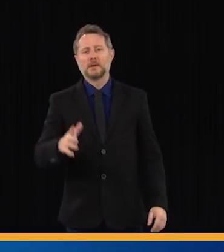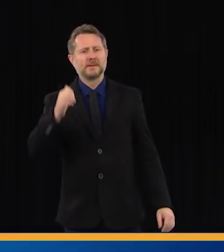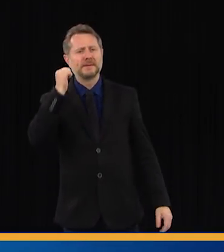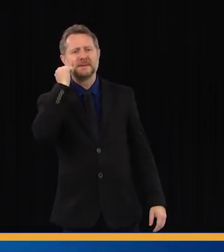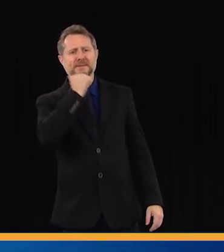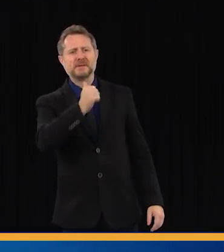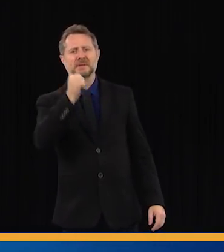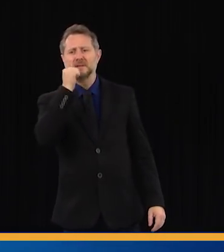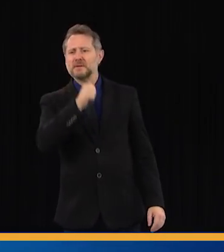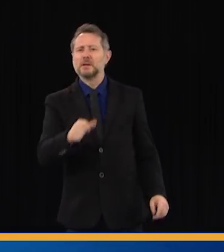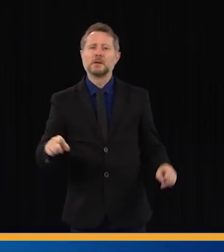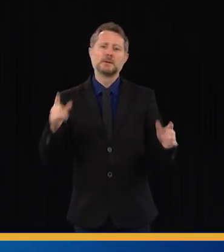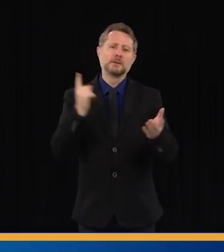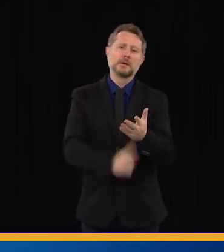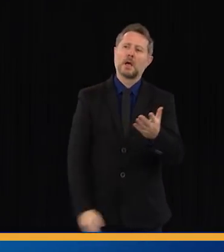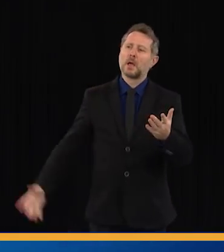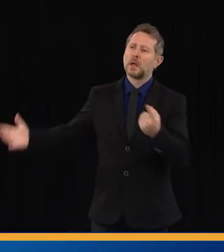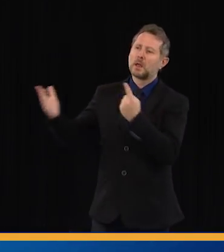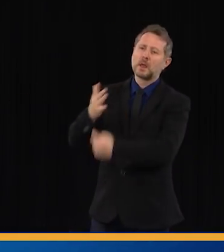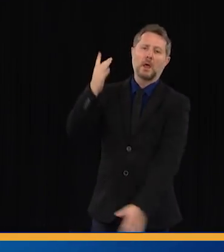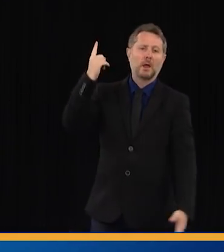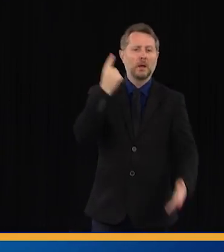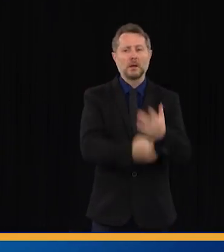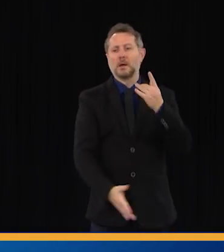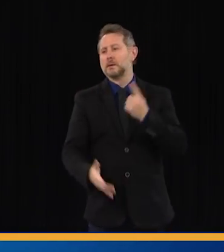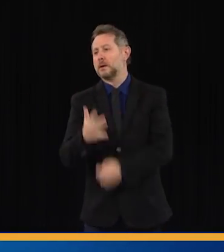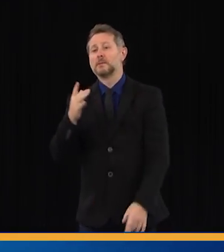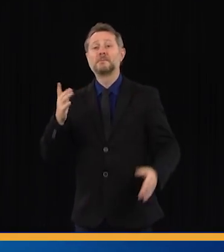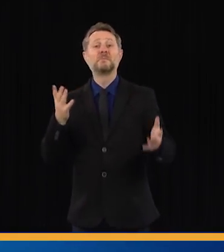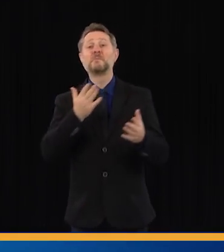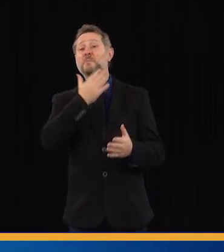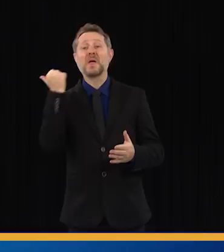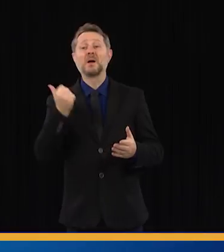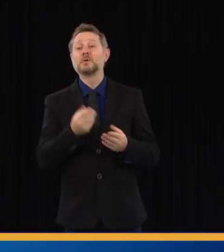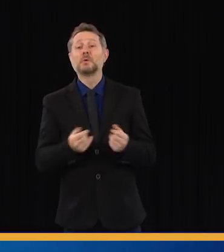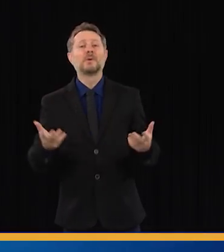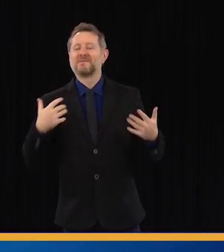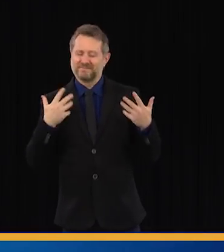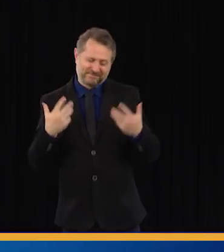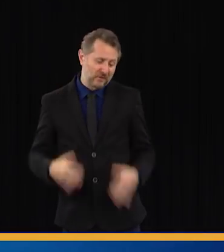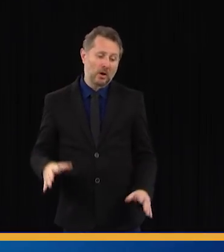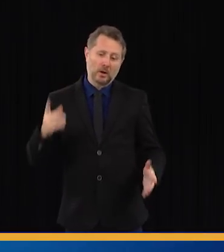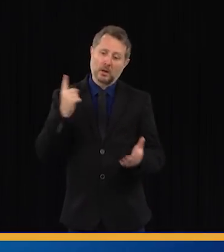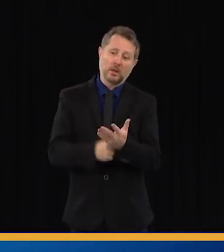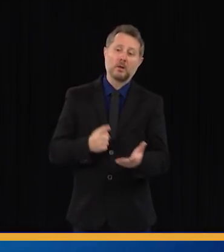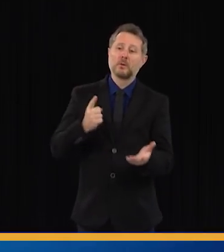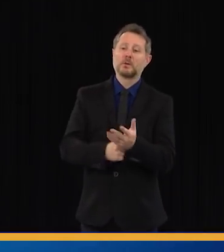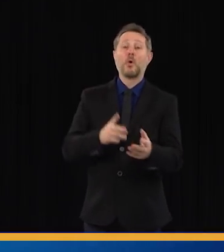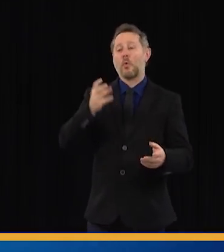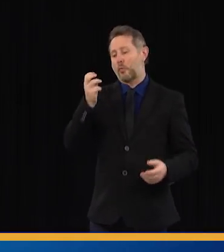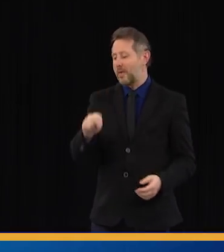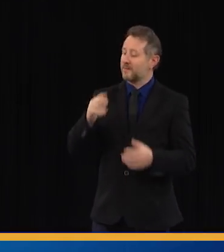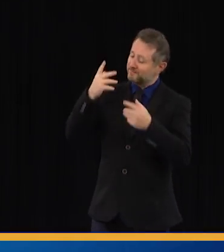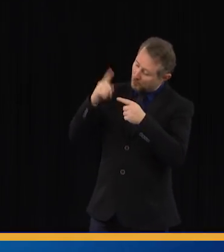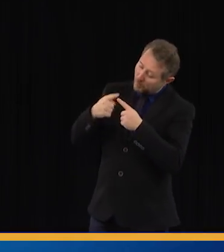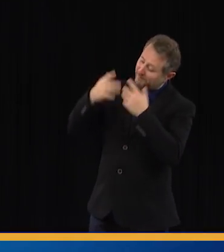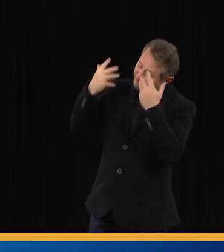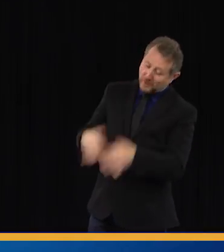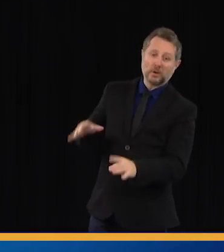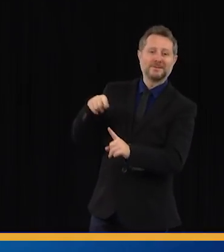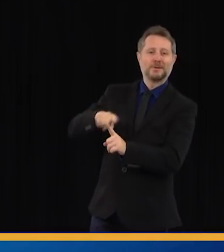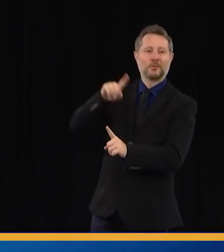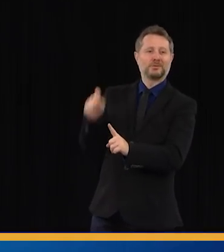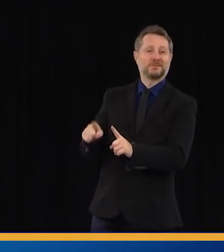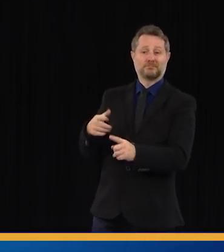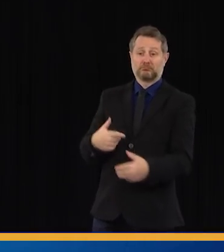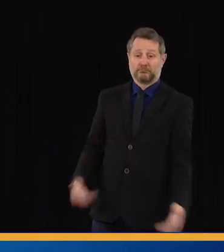I had it last night with my daughters. When is it over? And it's a difficult